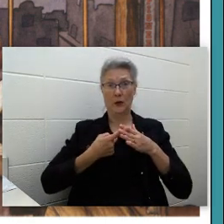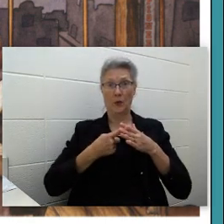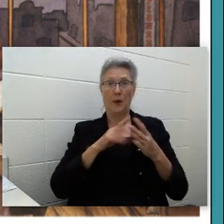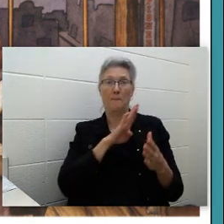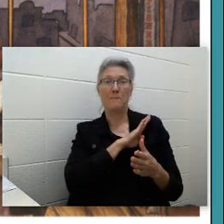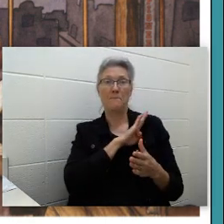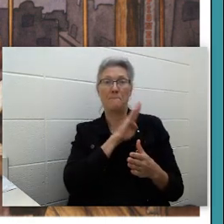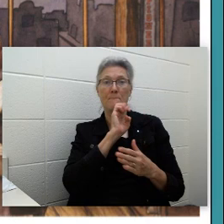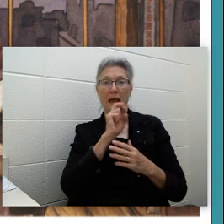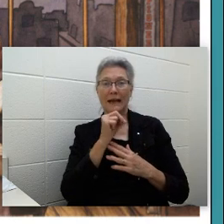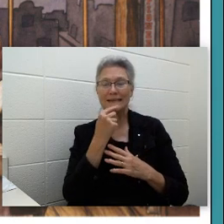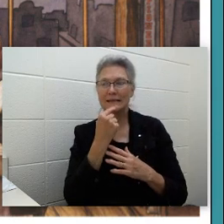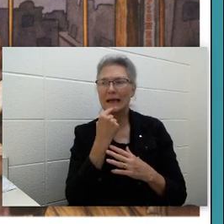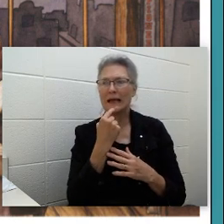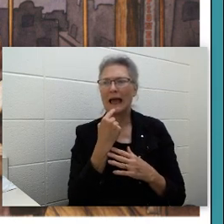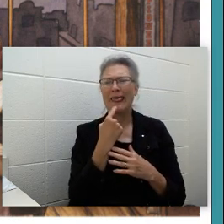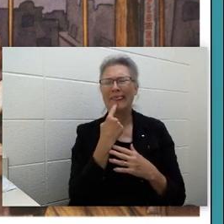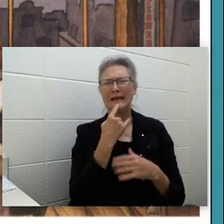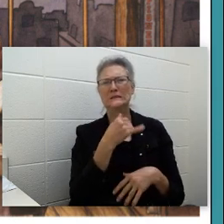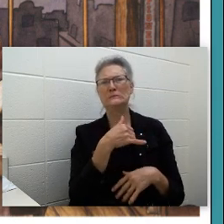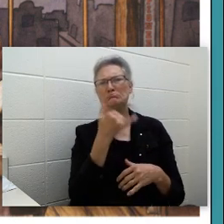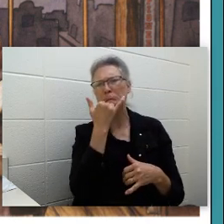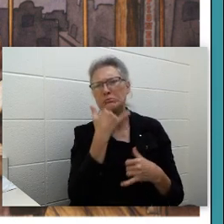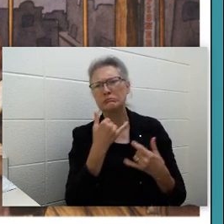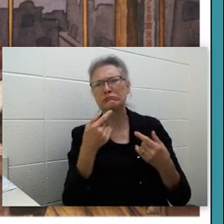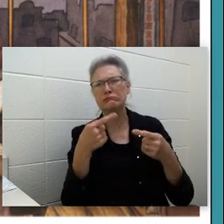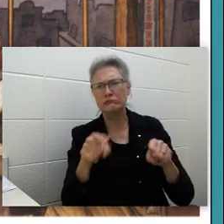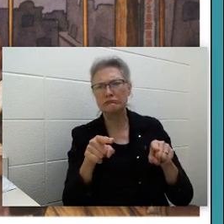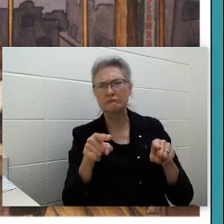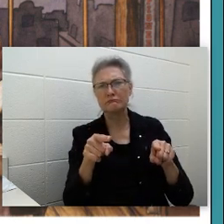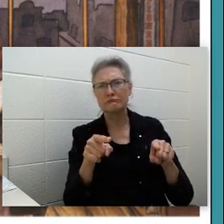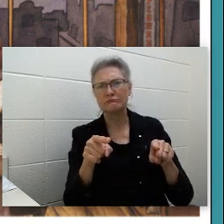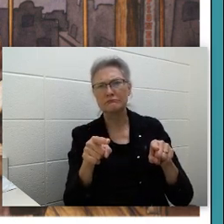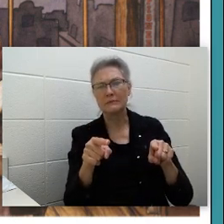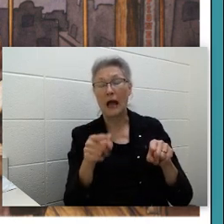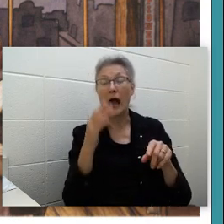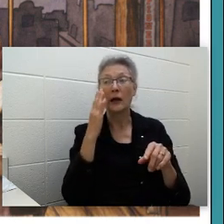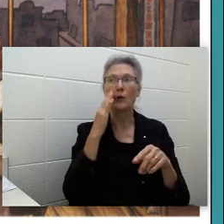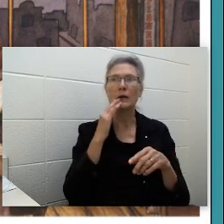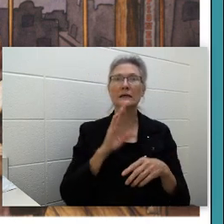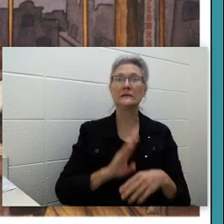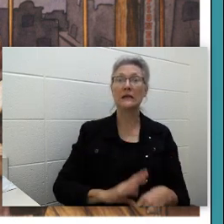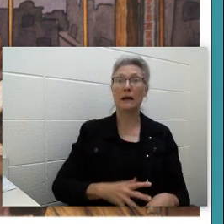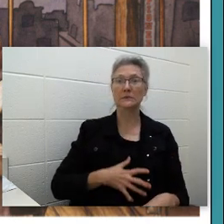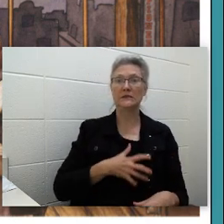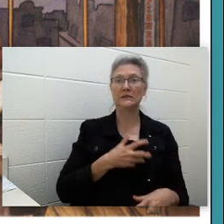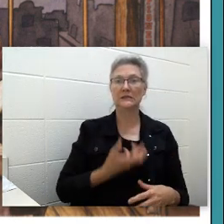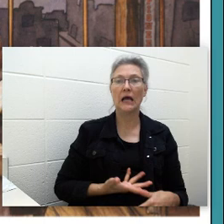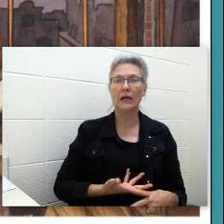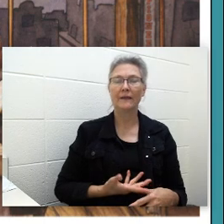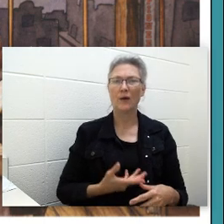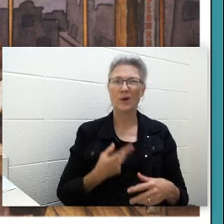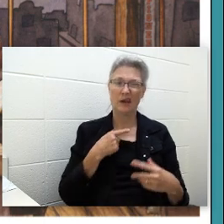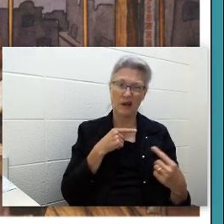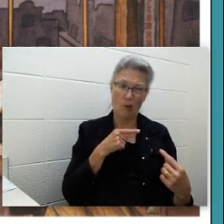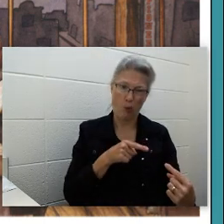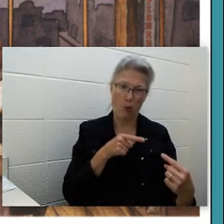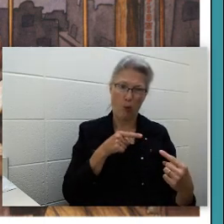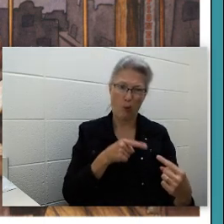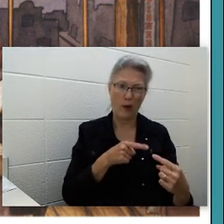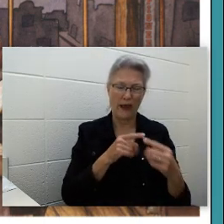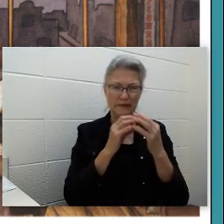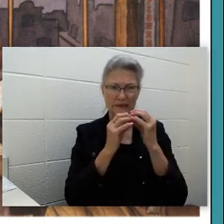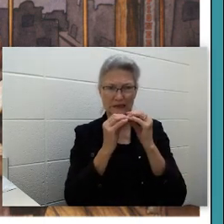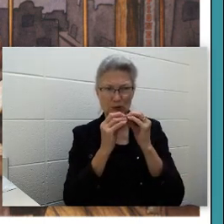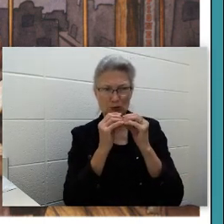Ben is saying this particular misfortune, I know that he's upset that they have to deal with these new people that